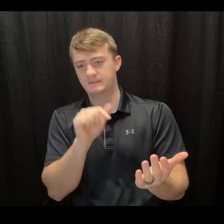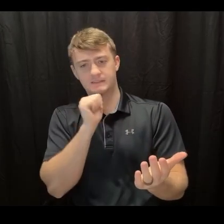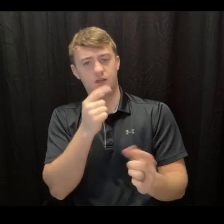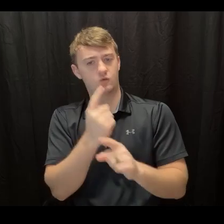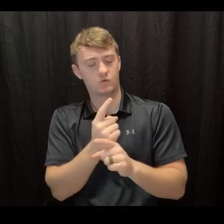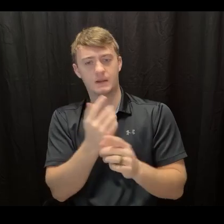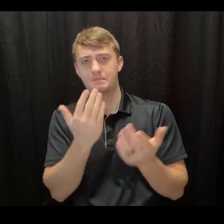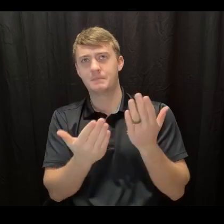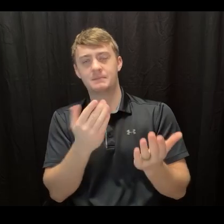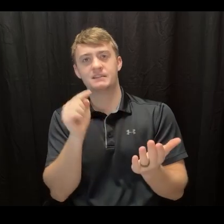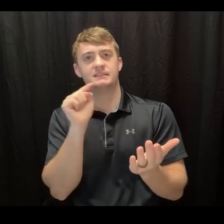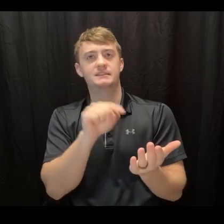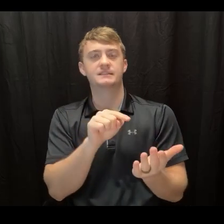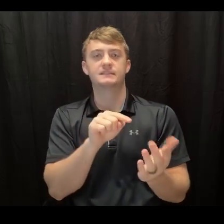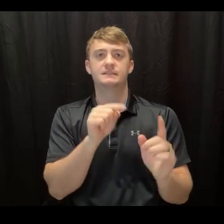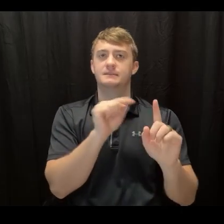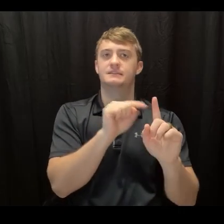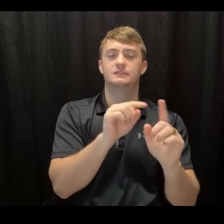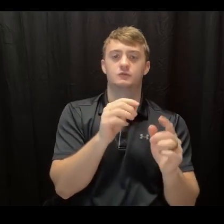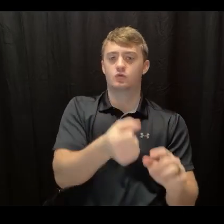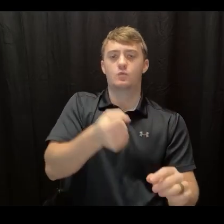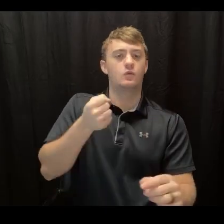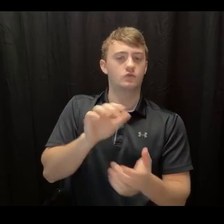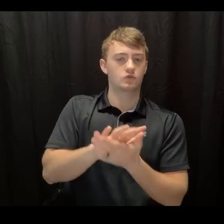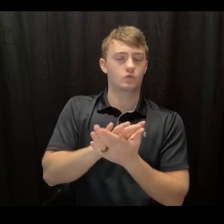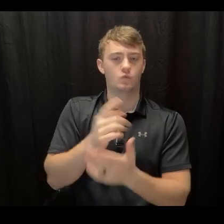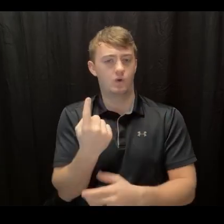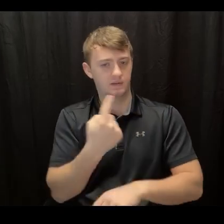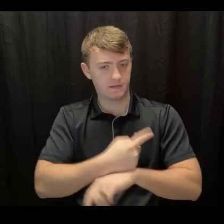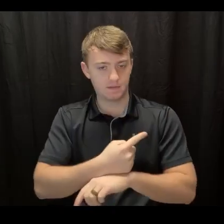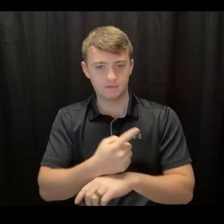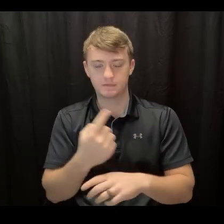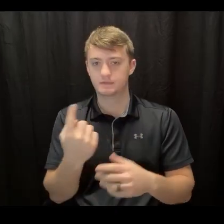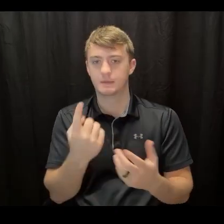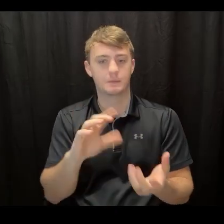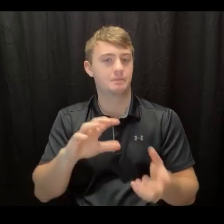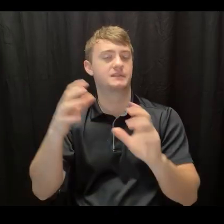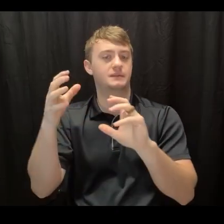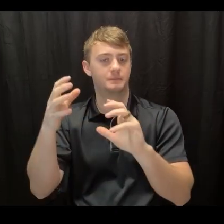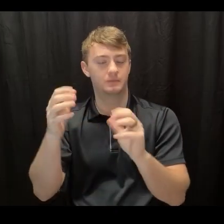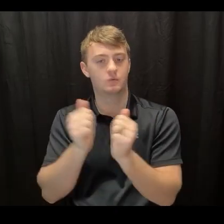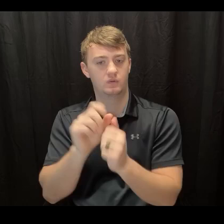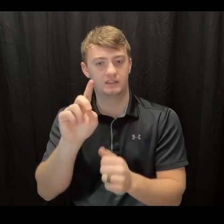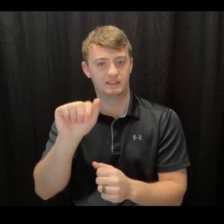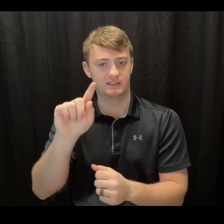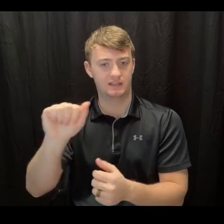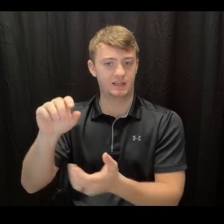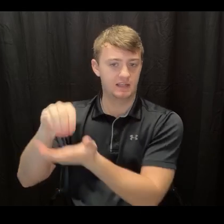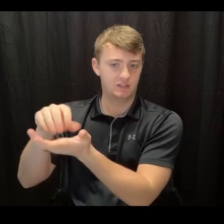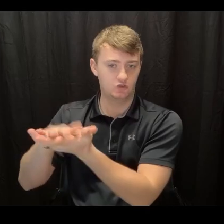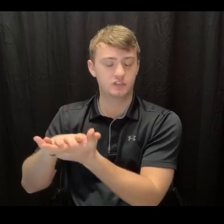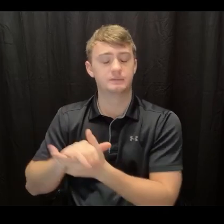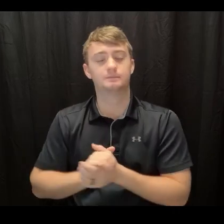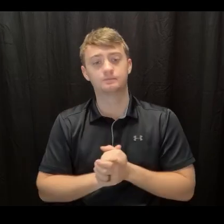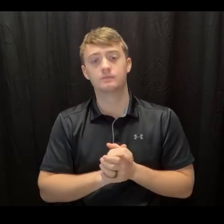that's not right. Maybe she was removed out of school for 1 day and somehow something got messed up in the data